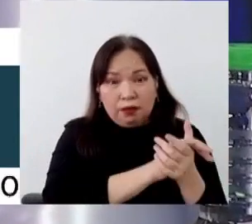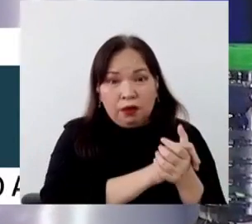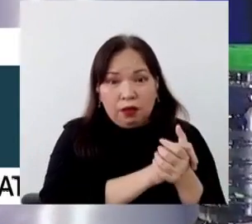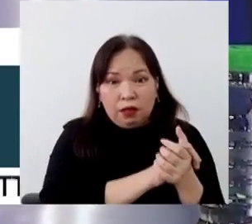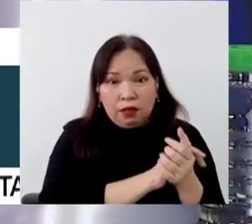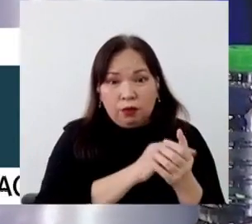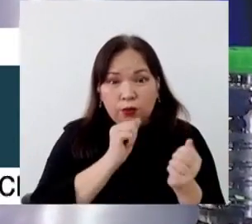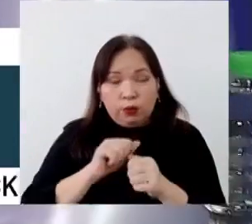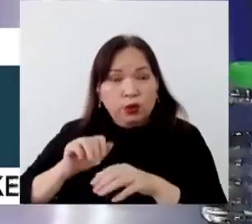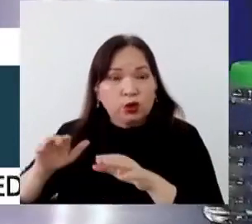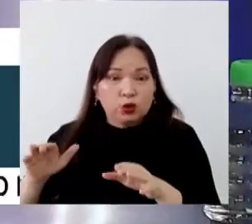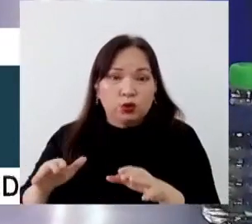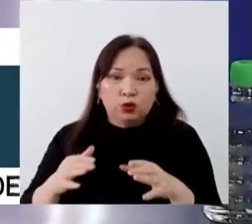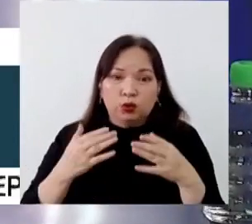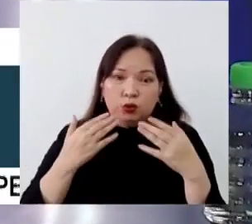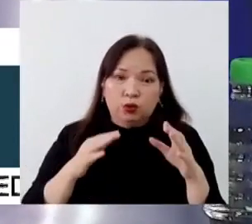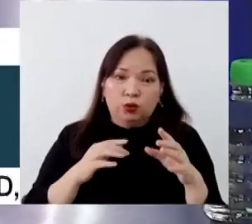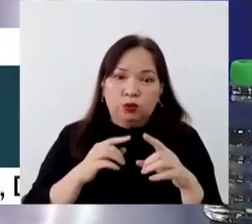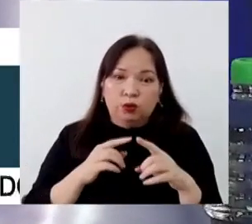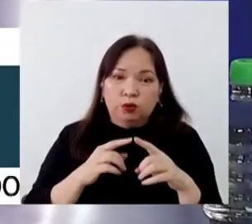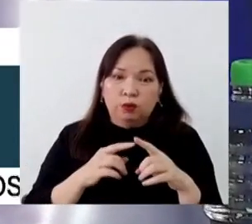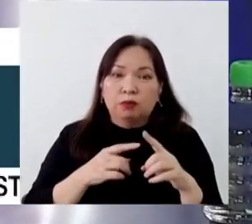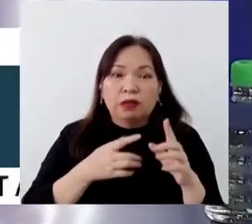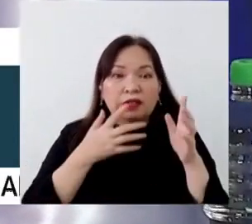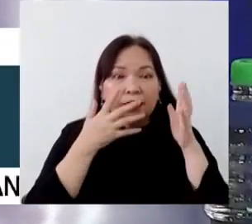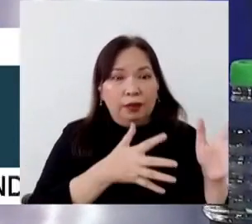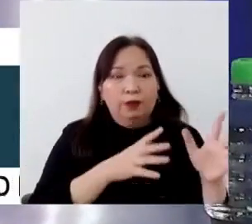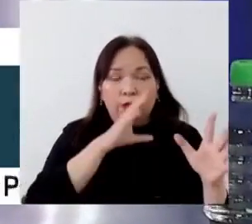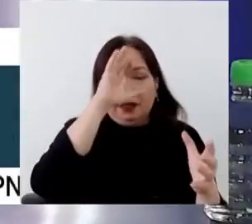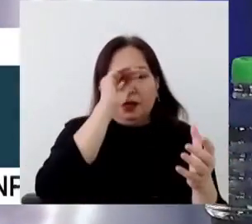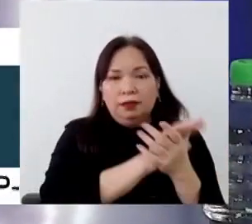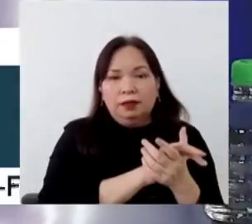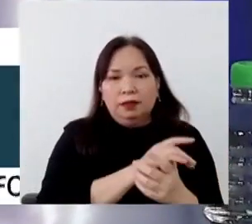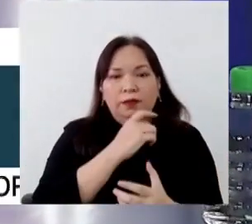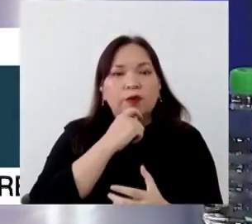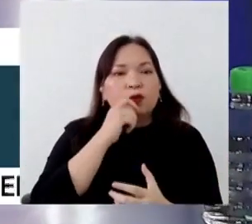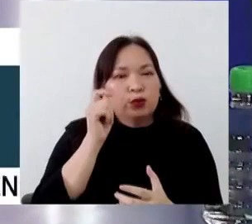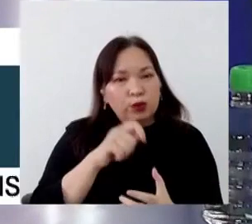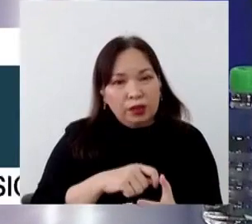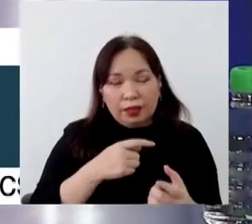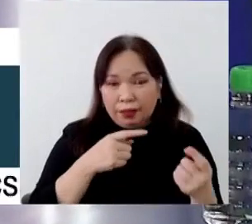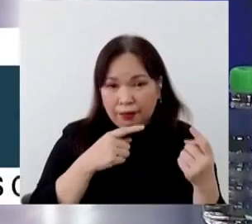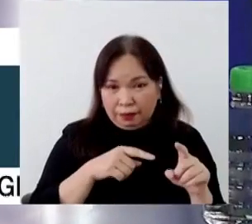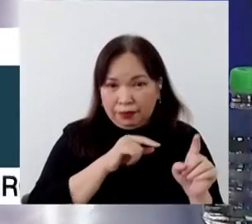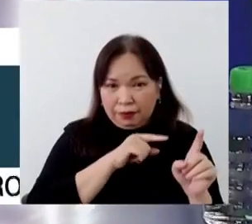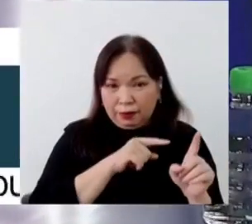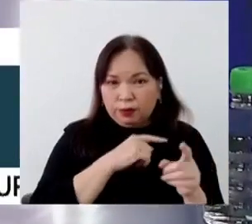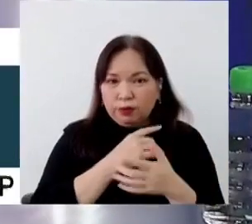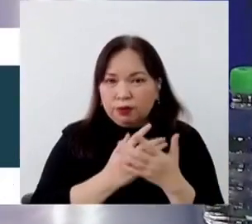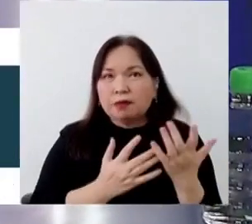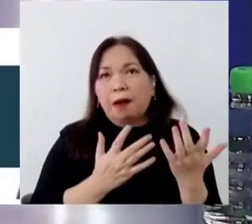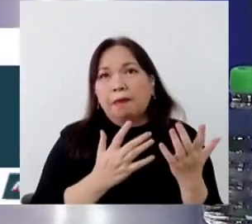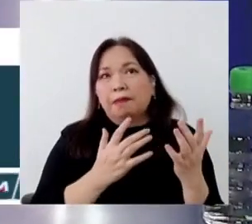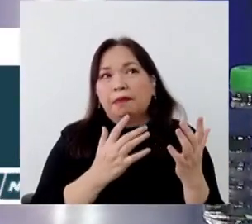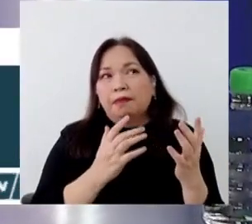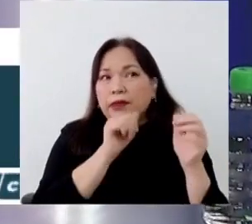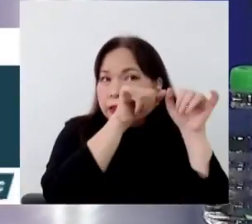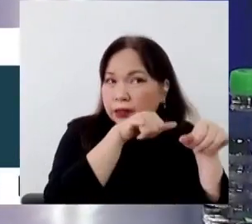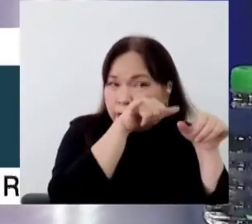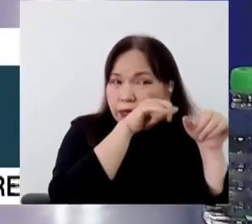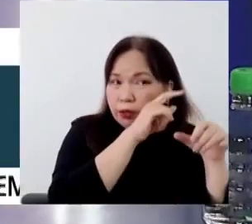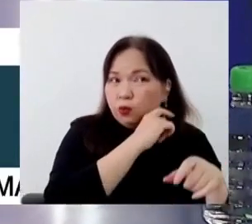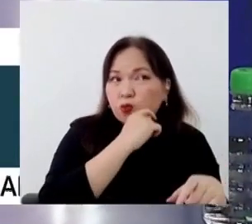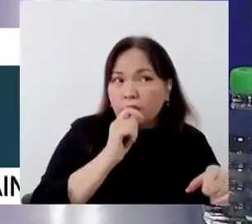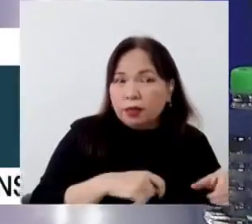kids, but not with her husband. Same thing happened in Ukraine. Some remained, some left.